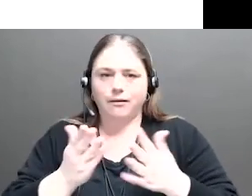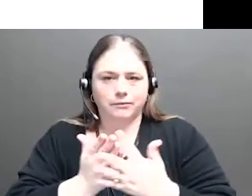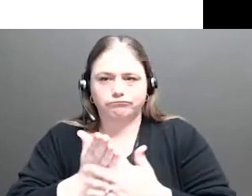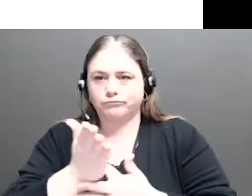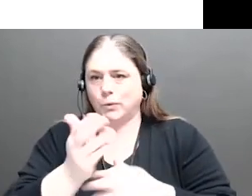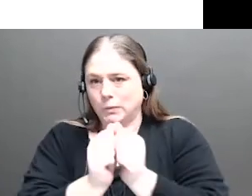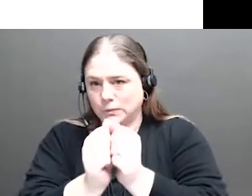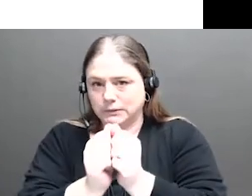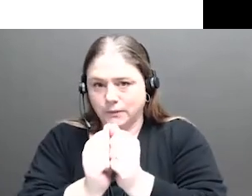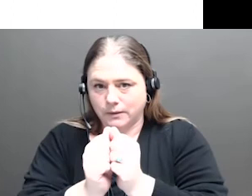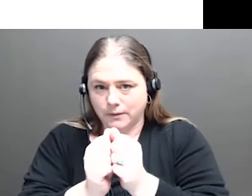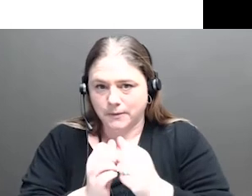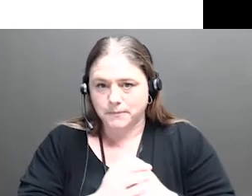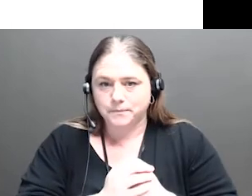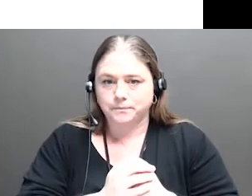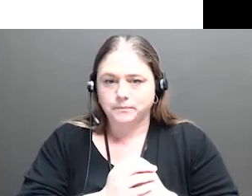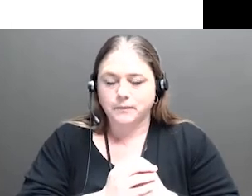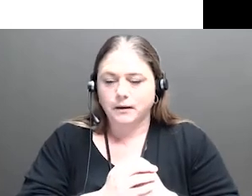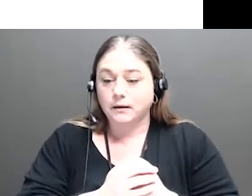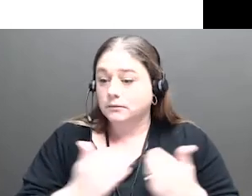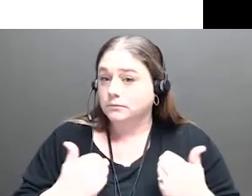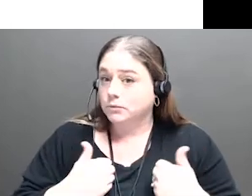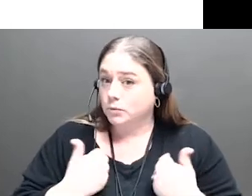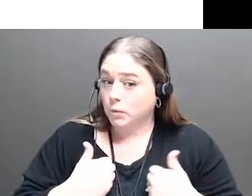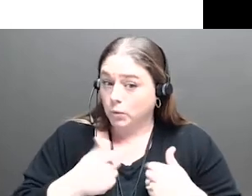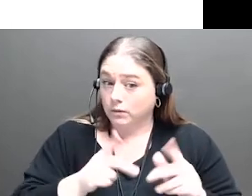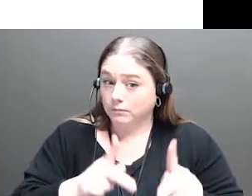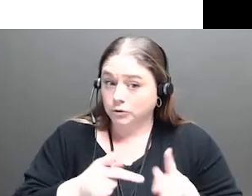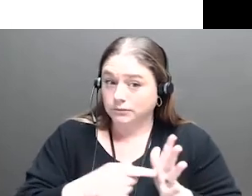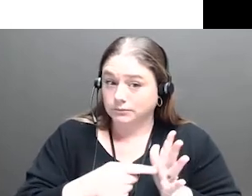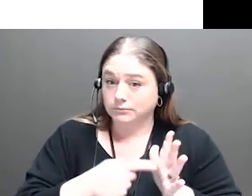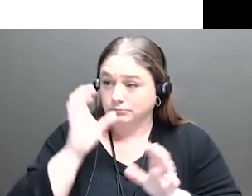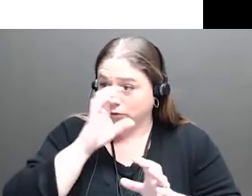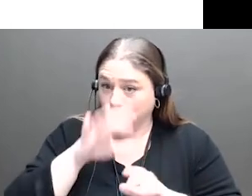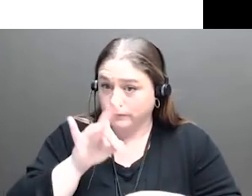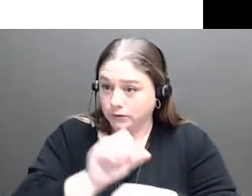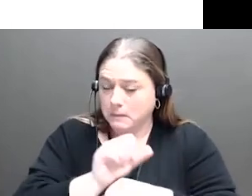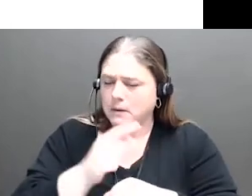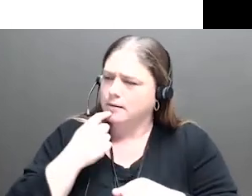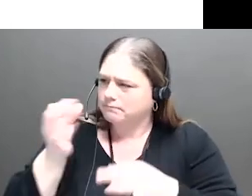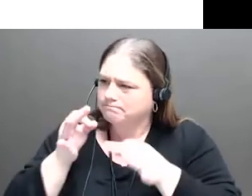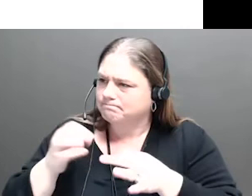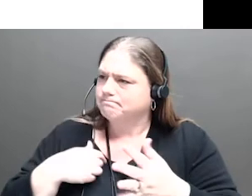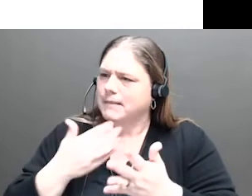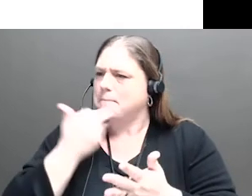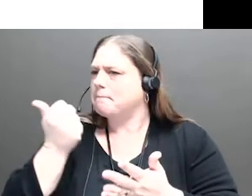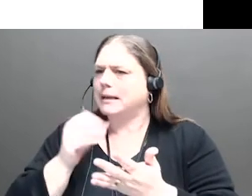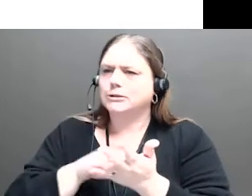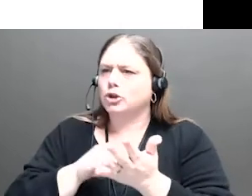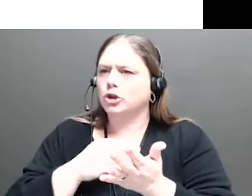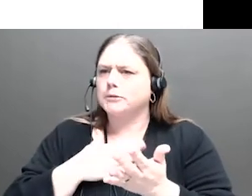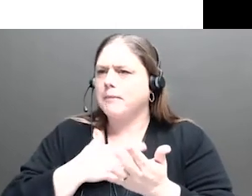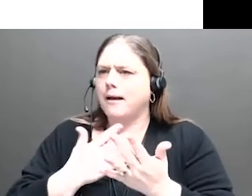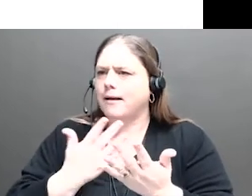The youth maybe articulate how they learn best and what they might need from an employer in terms of accommodations by the end of a program like